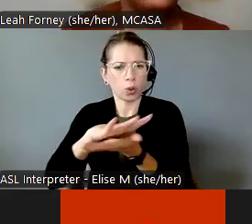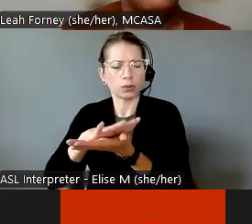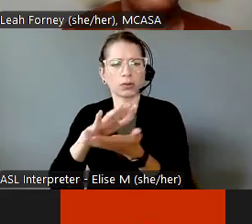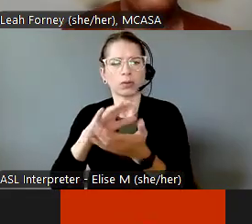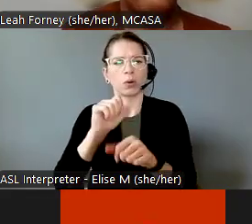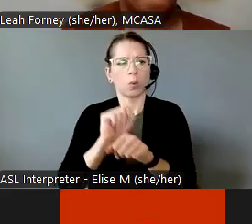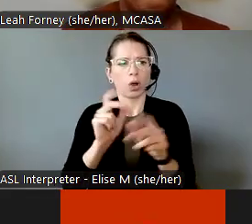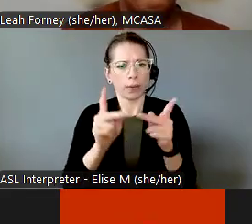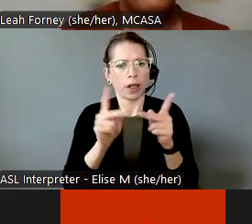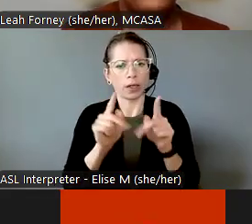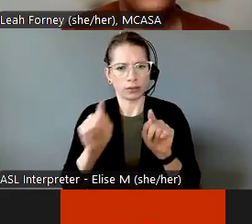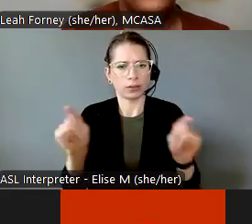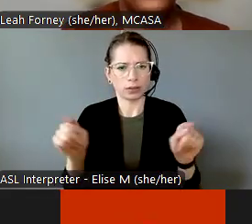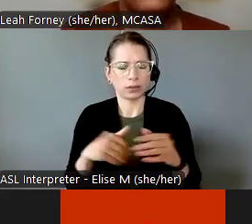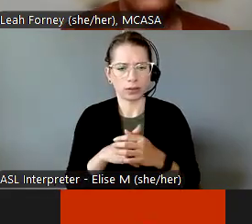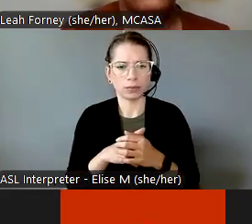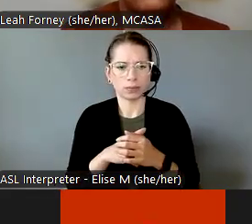workplaces.